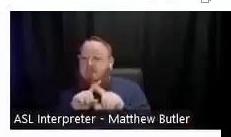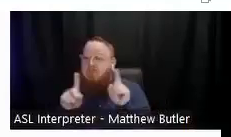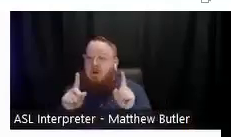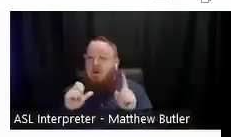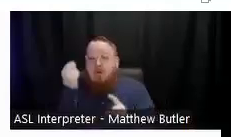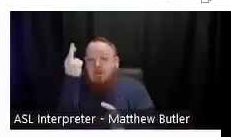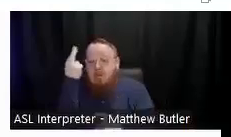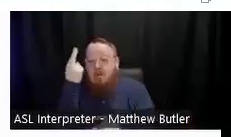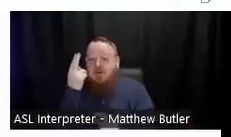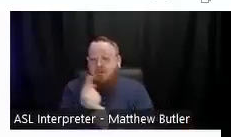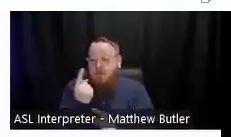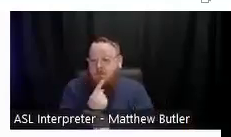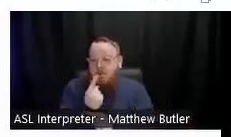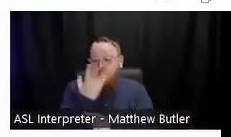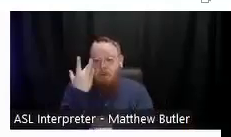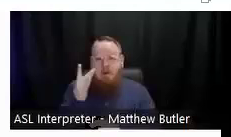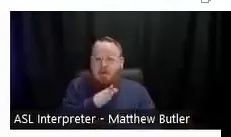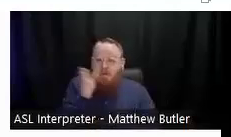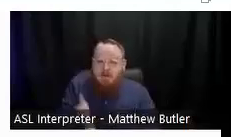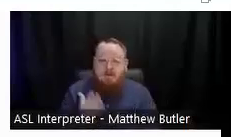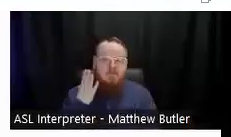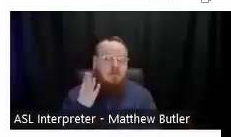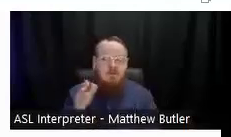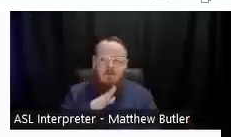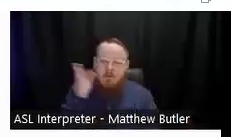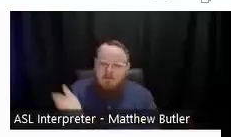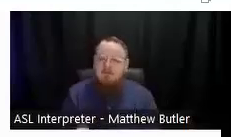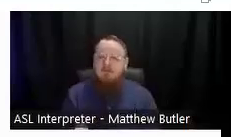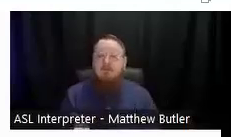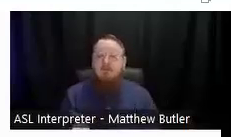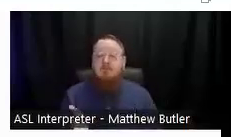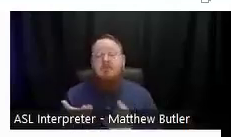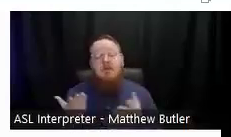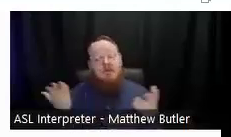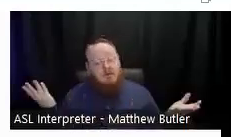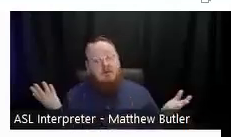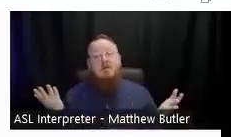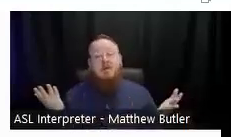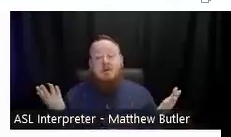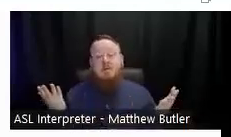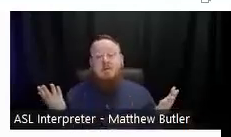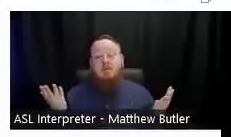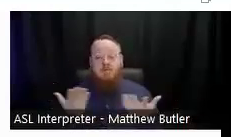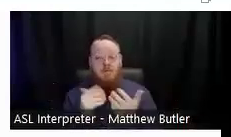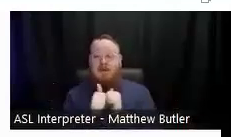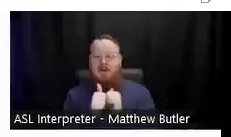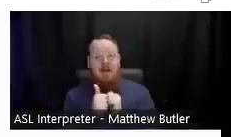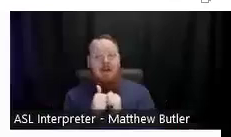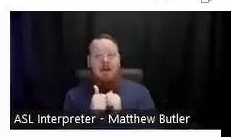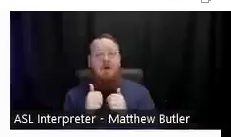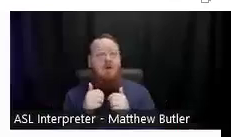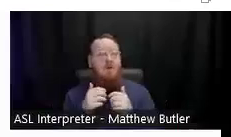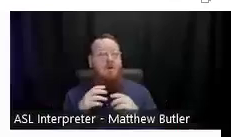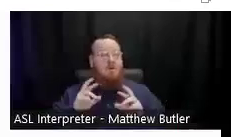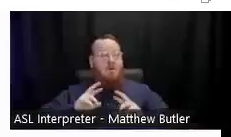appropriate because he'd never had that experience before, right? So how to winterize, how to be